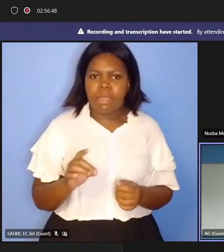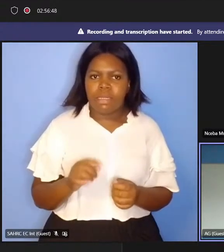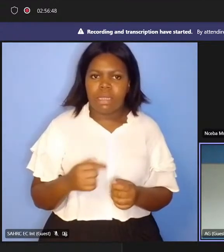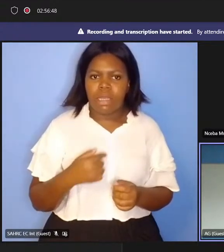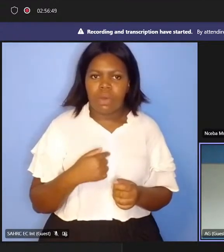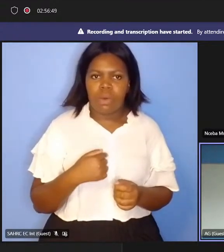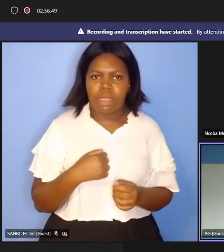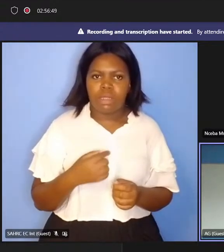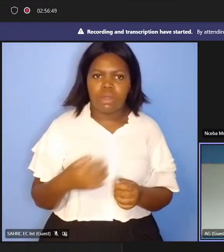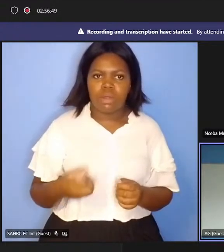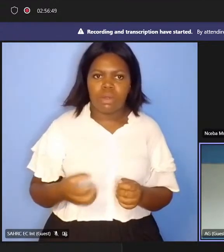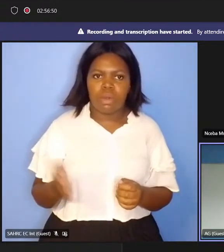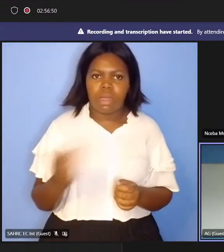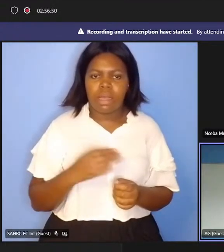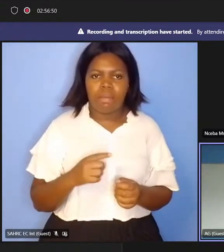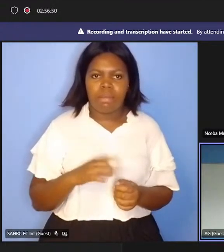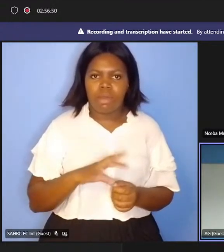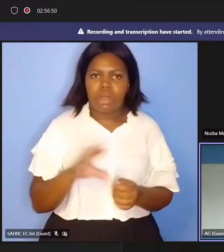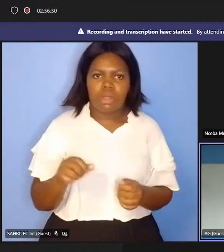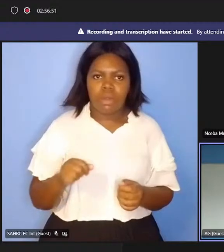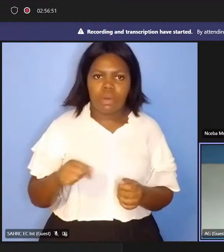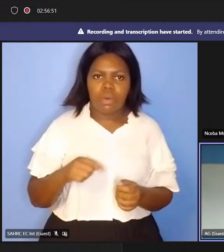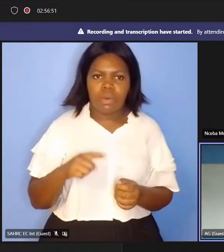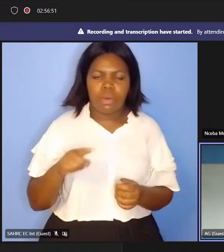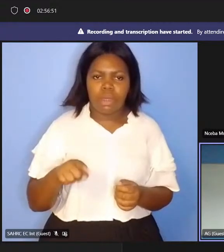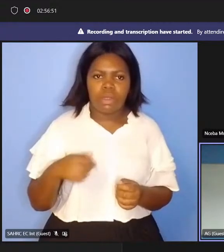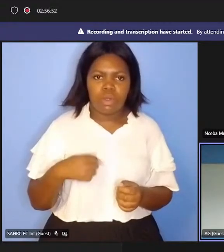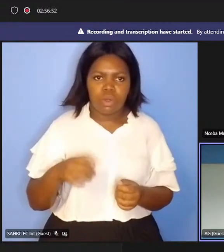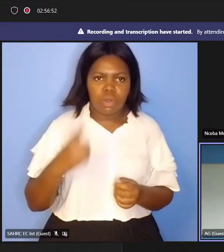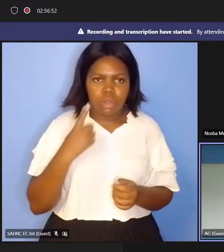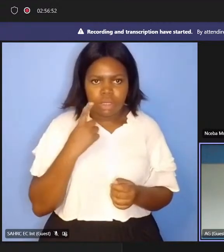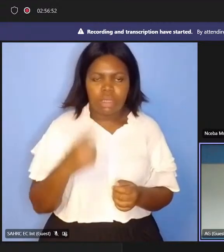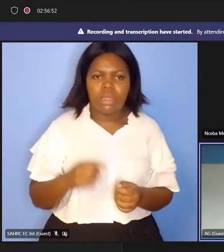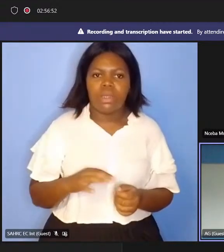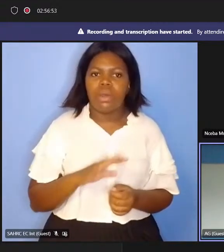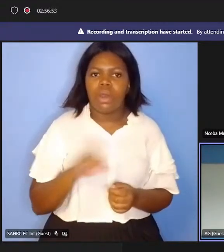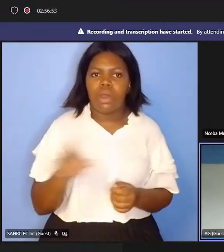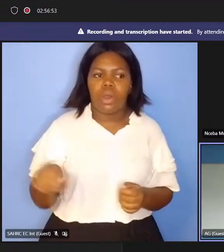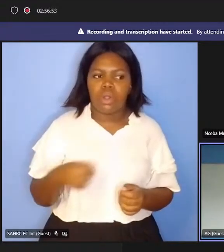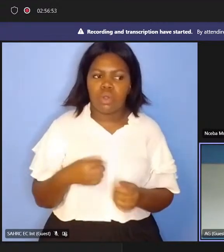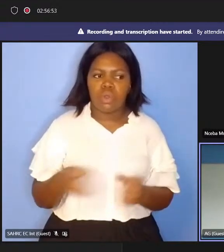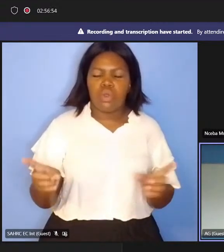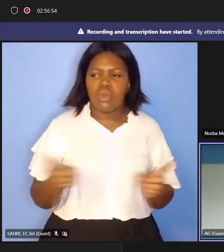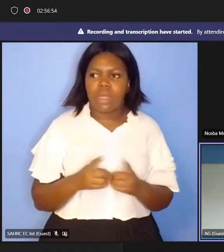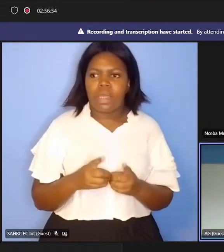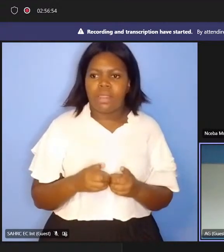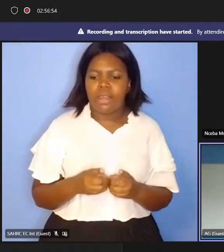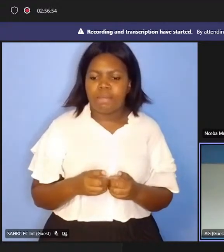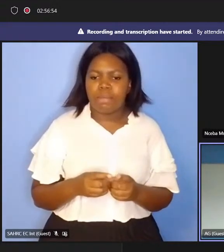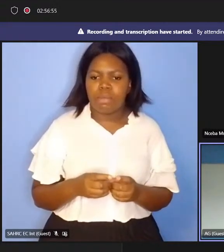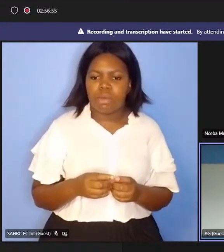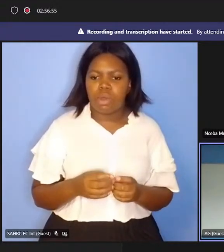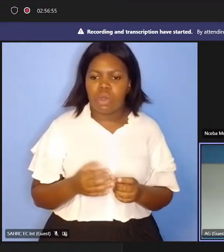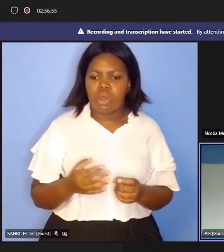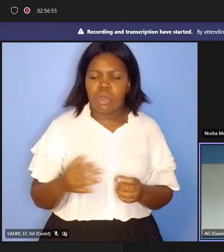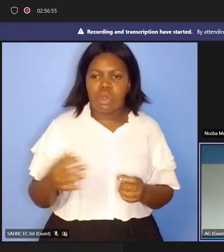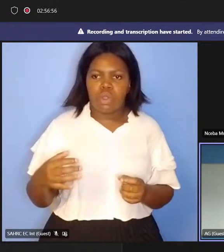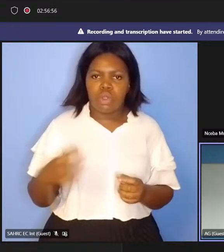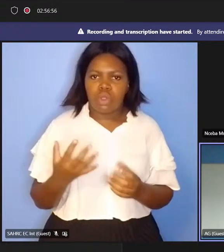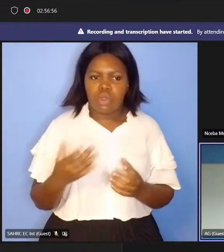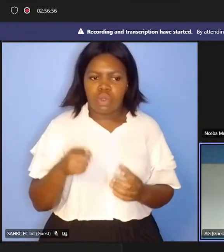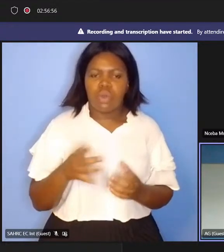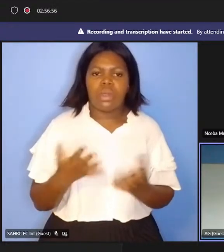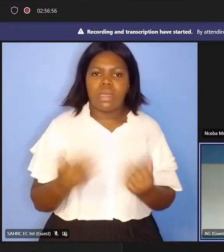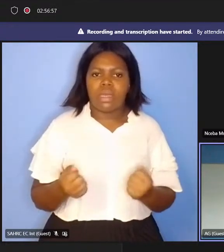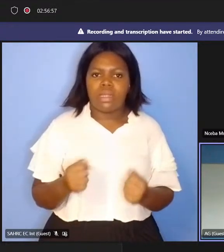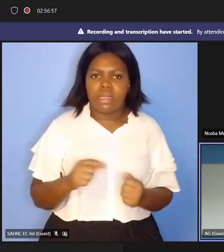out that maybe we should see how we can work together and maybe get sight at some point of your